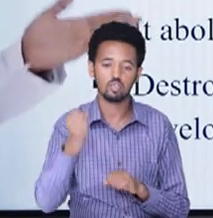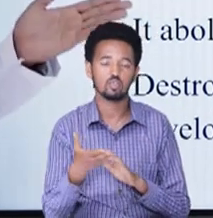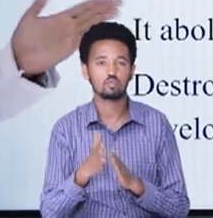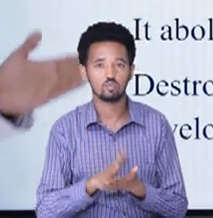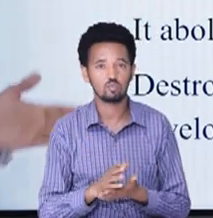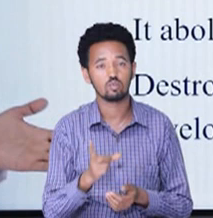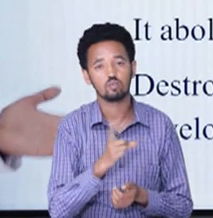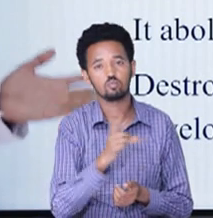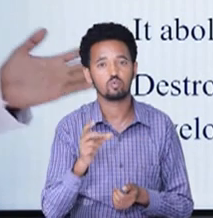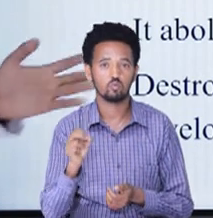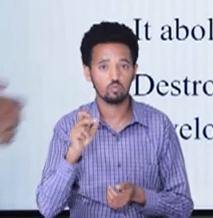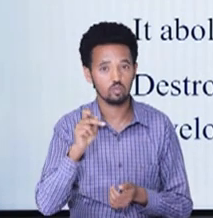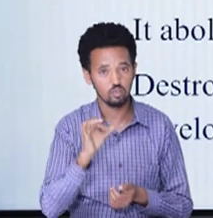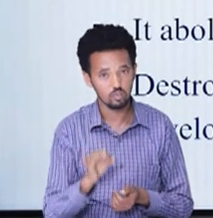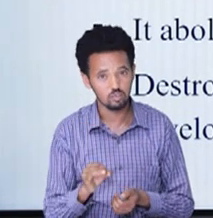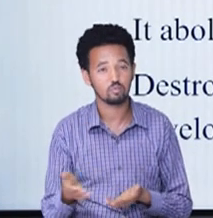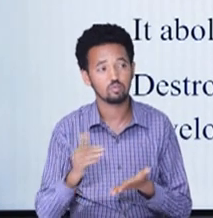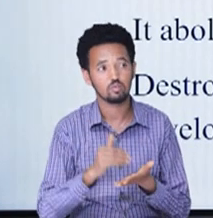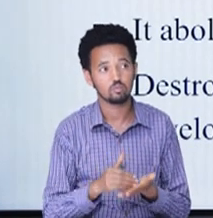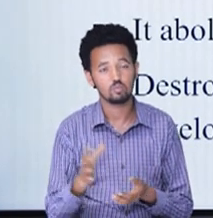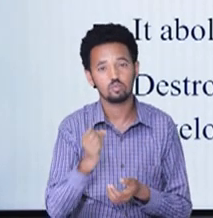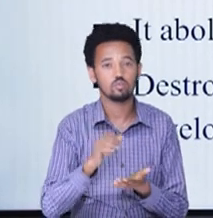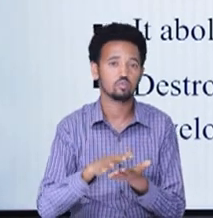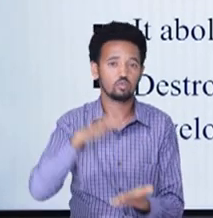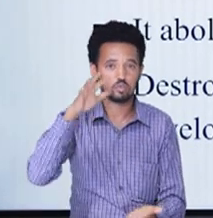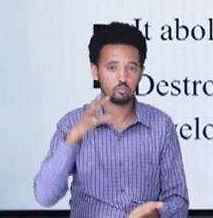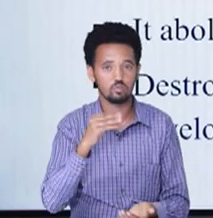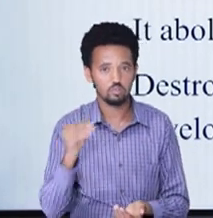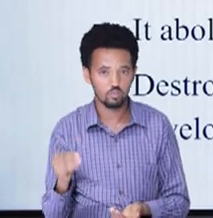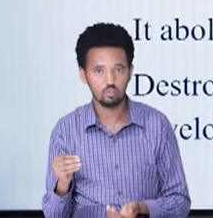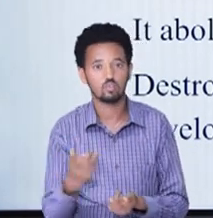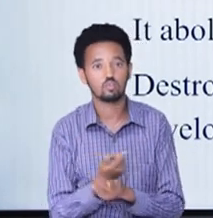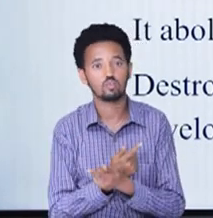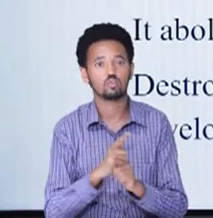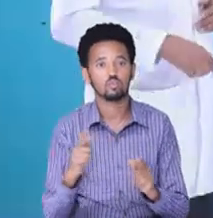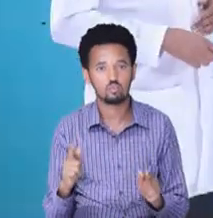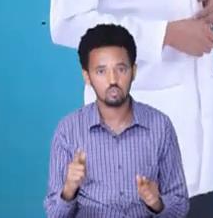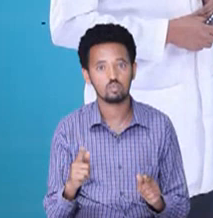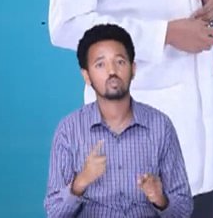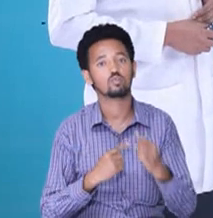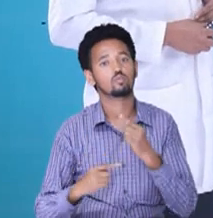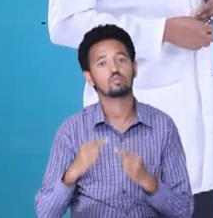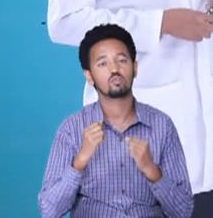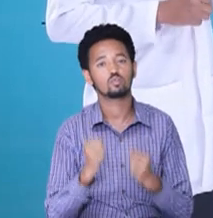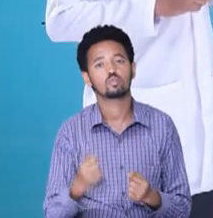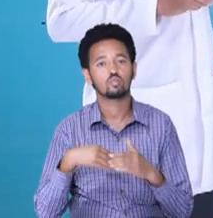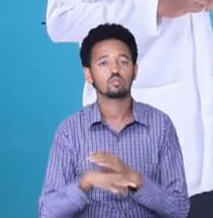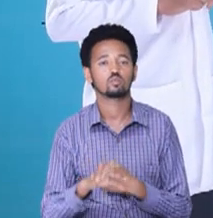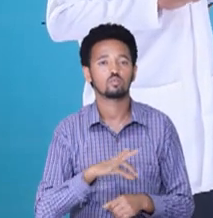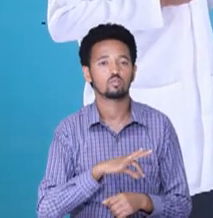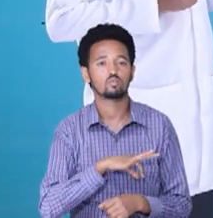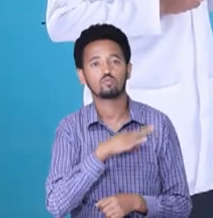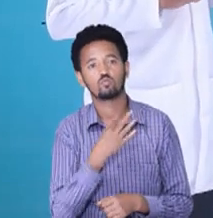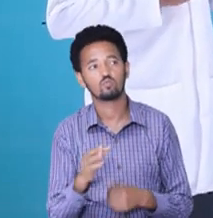orders and led to the development of capitalism and liberalism in France. The